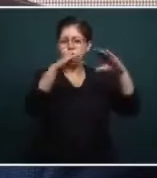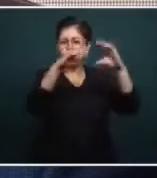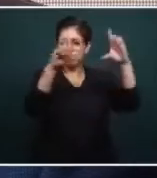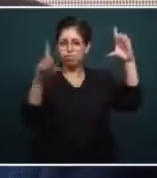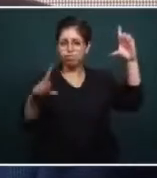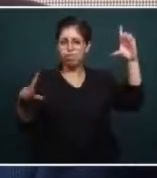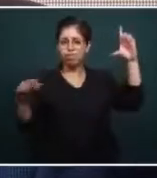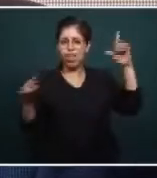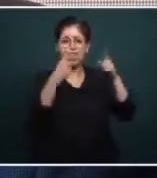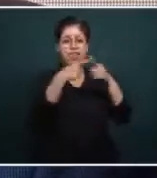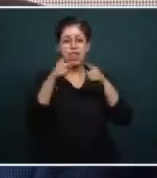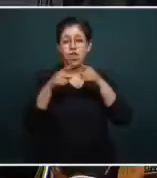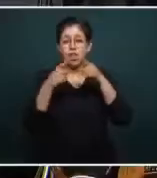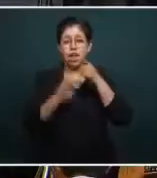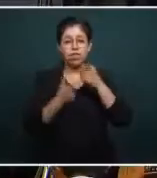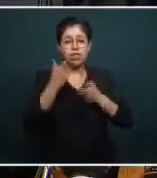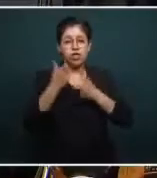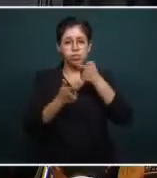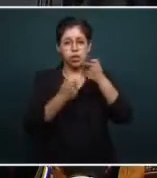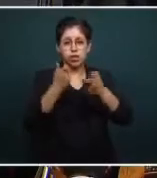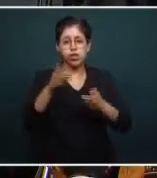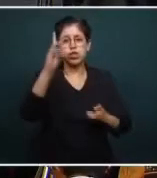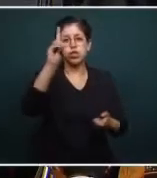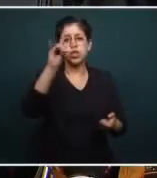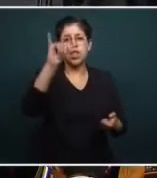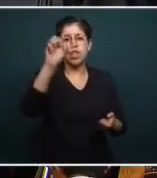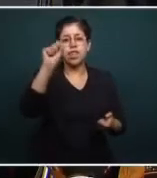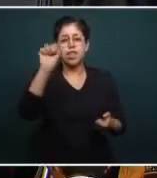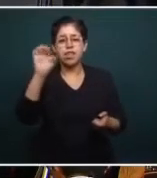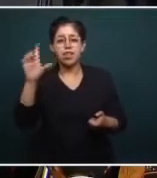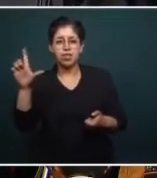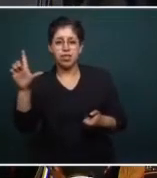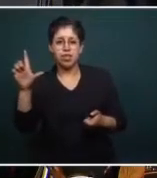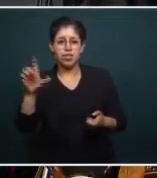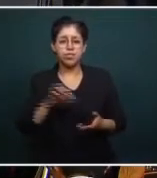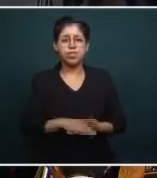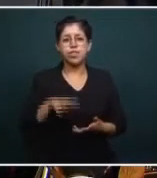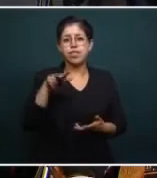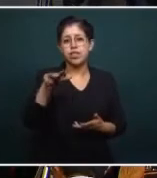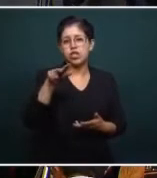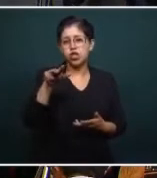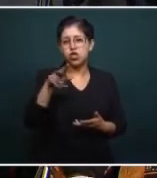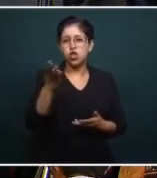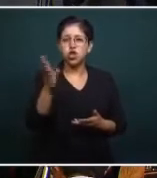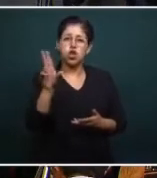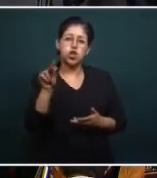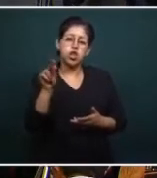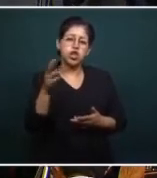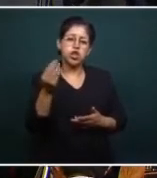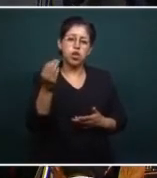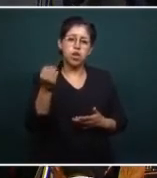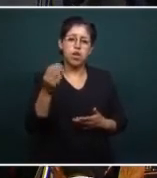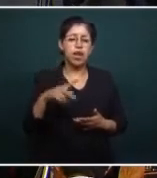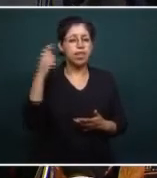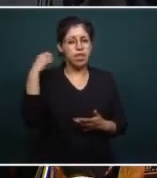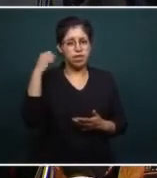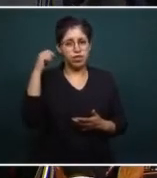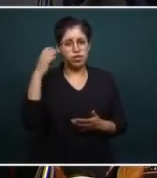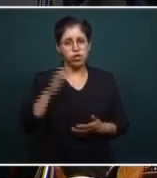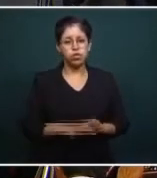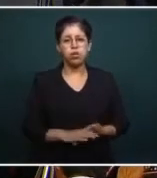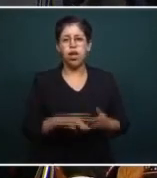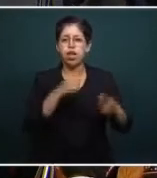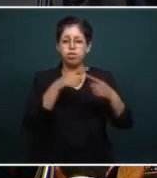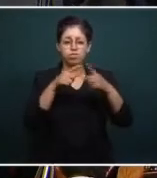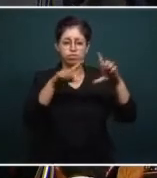premium. En diésel, el precio más bajo, 18.89 en Acajuca, Tabasco, y el So you más can see the alto a prices